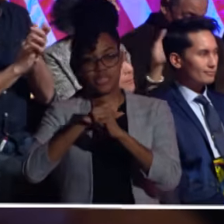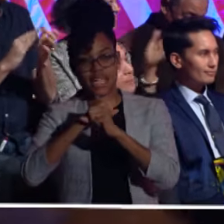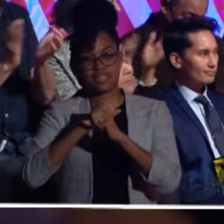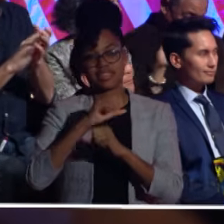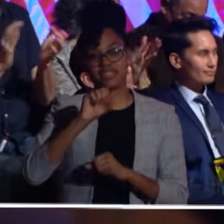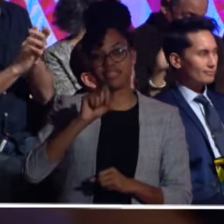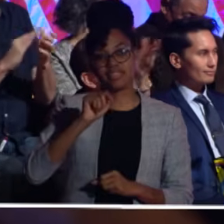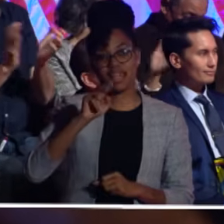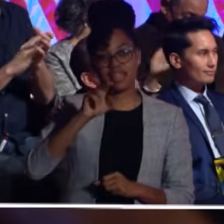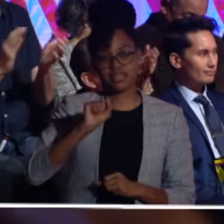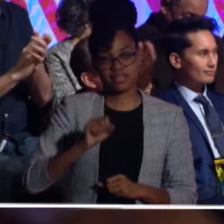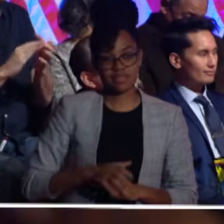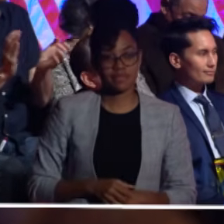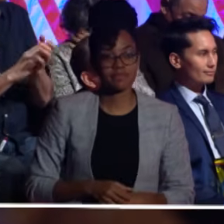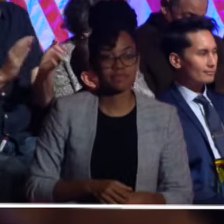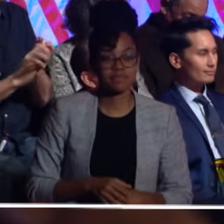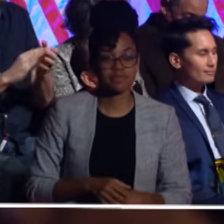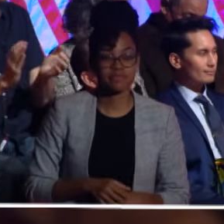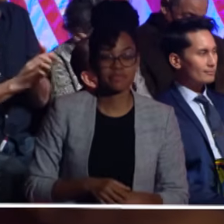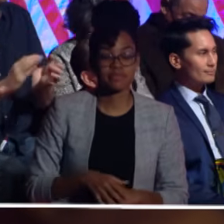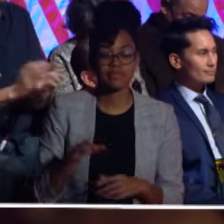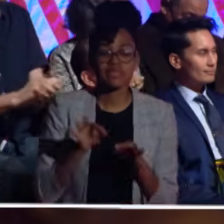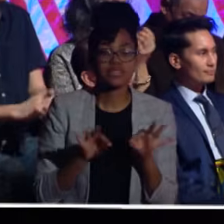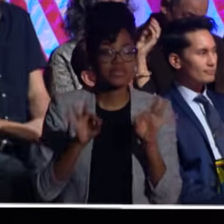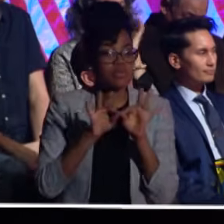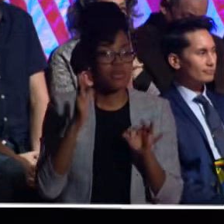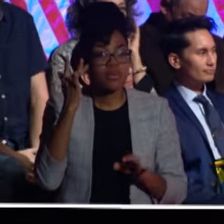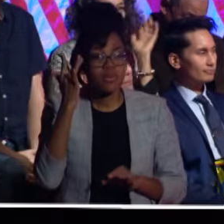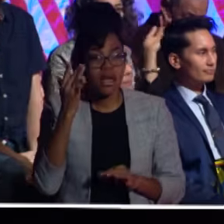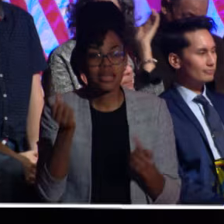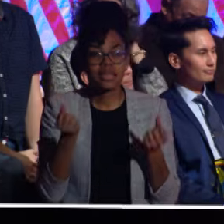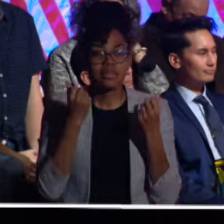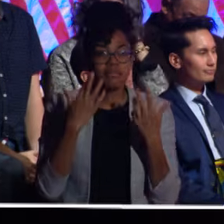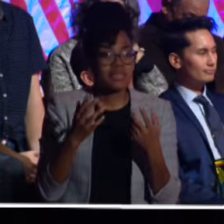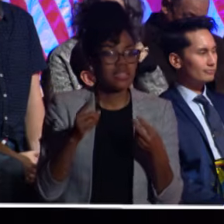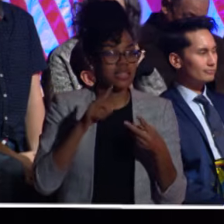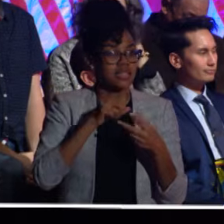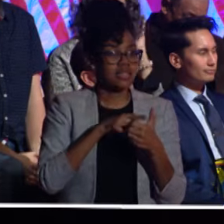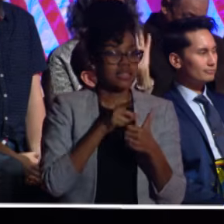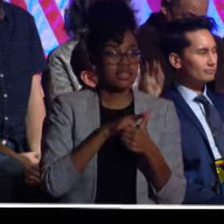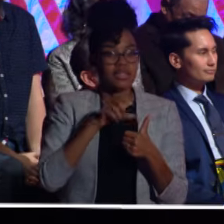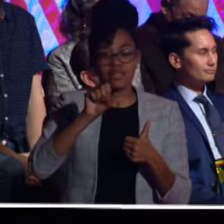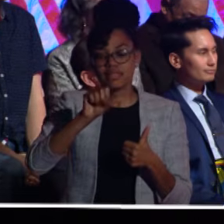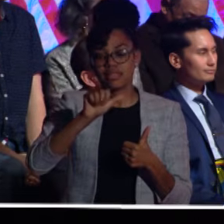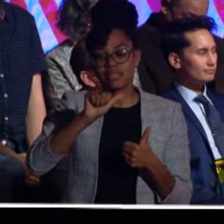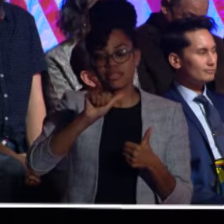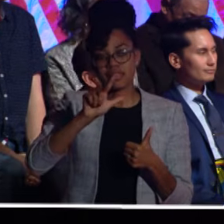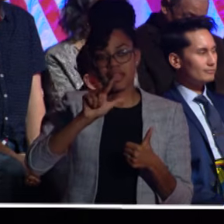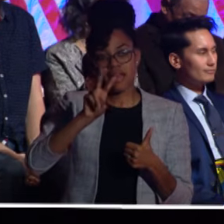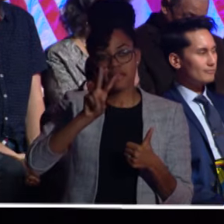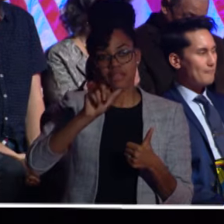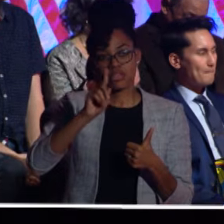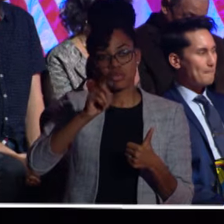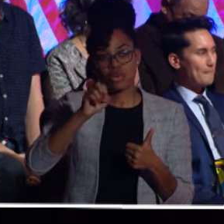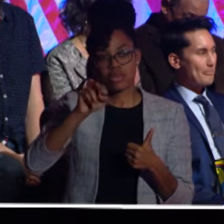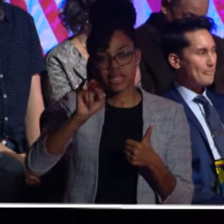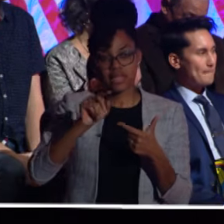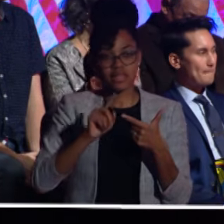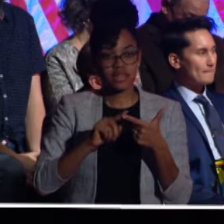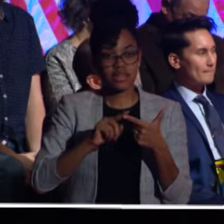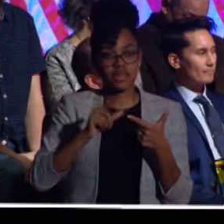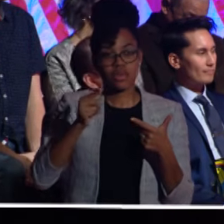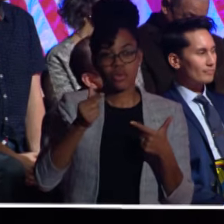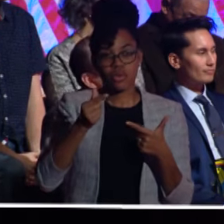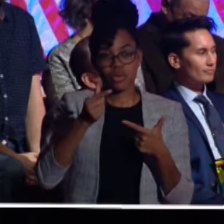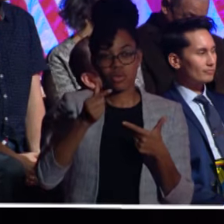This matters for many of our Salvadoran, Guatemalan, and Haitian neighbors, so it should